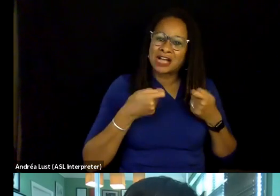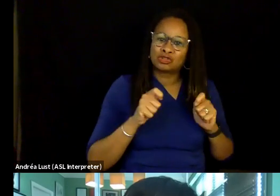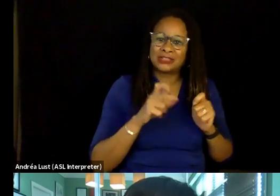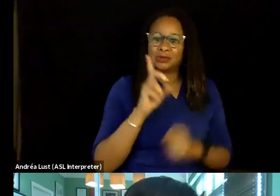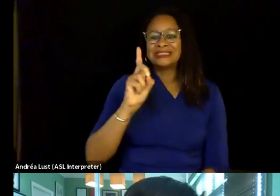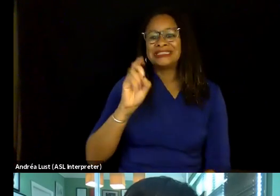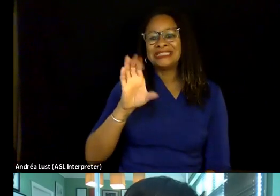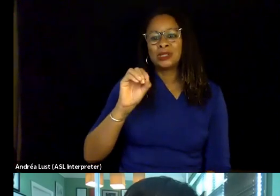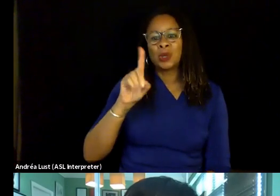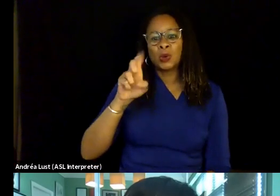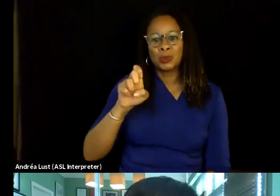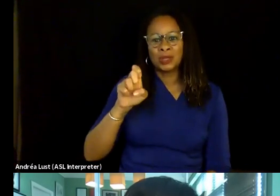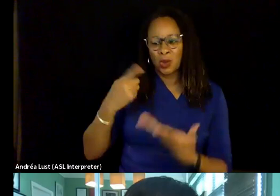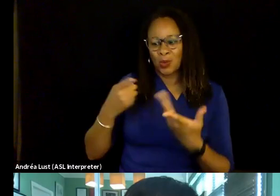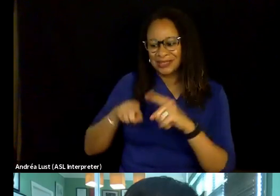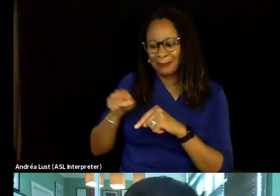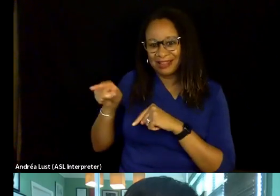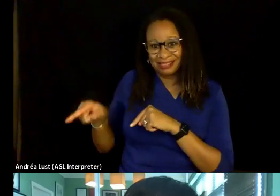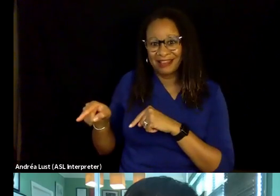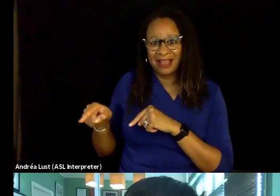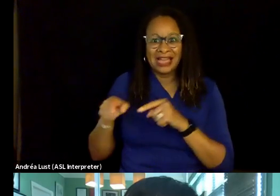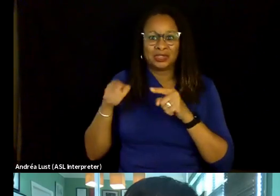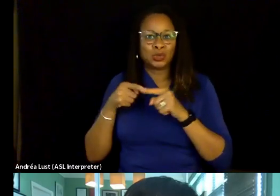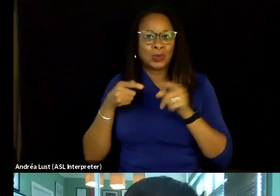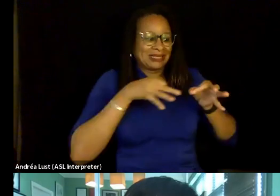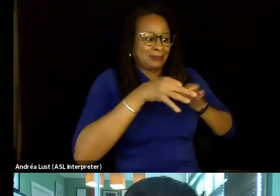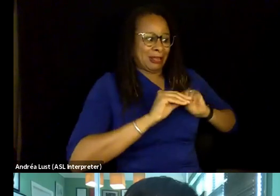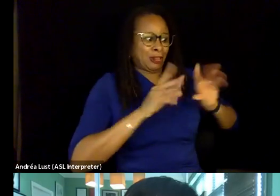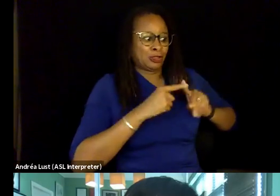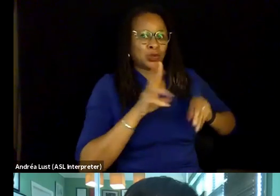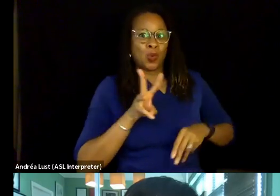what happens in the Philippines for a Western audience. That is what I do.